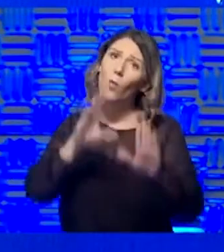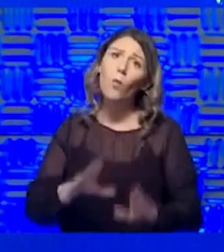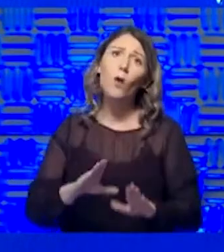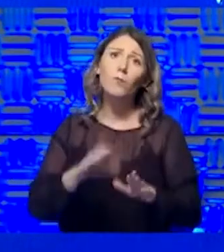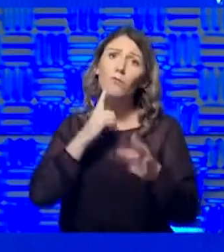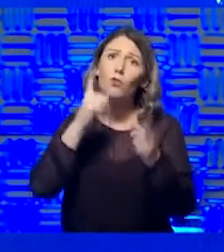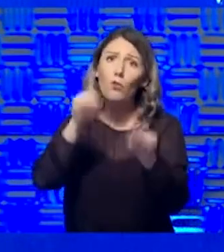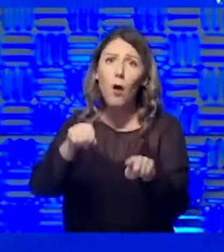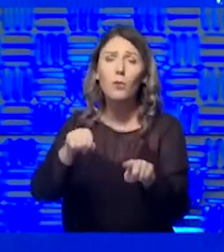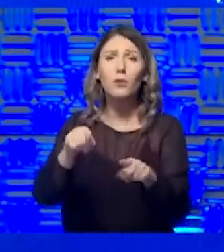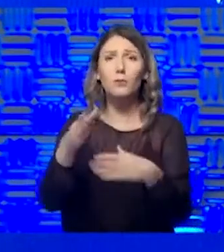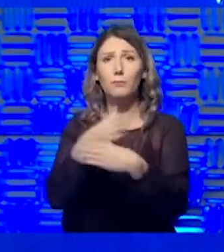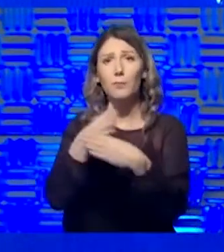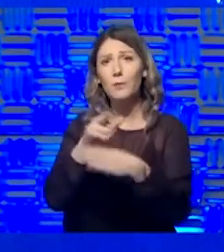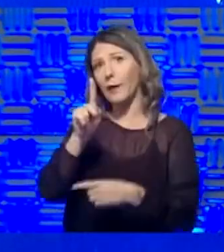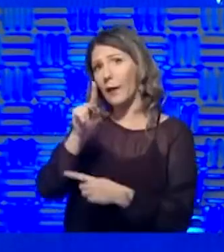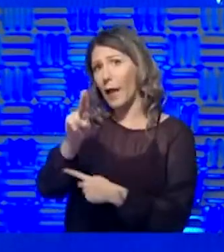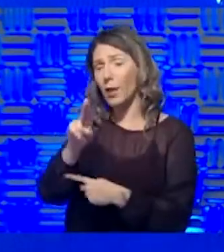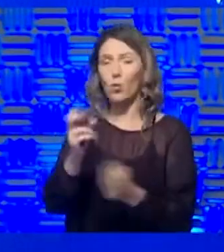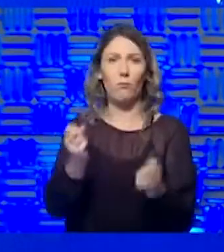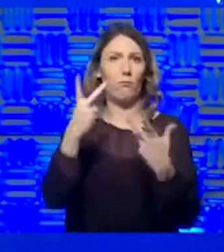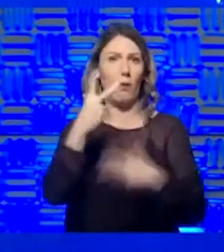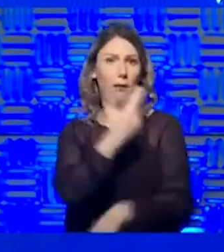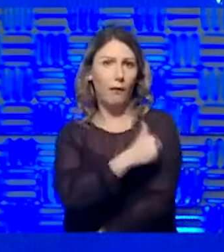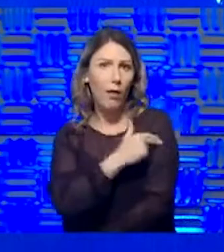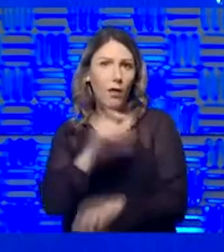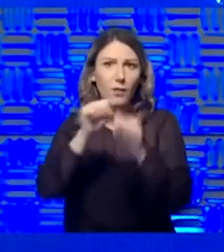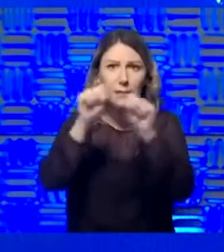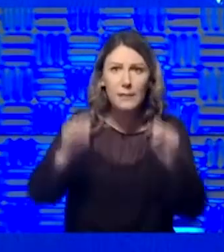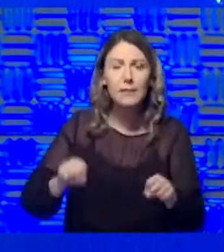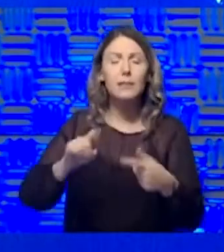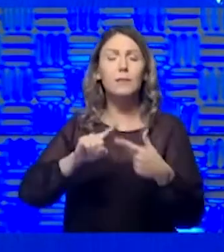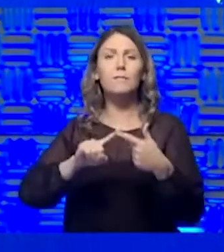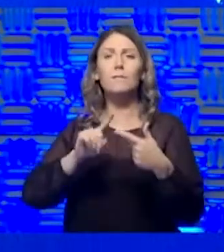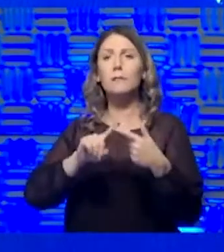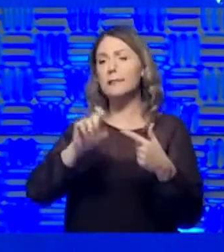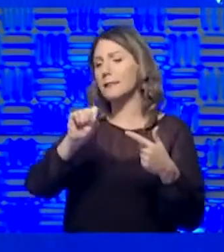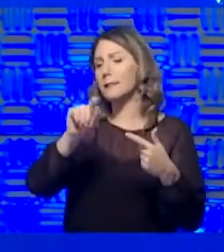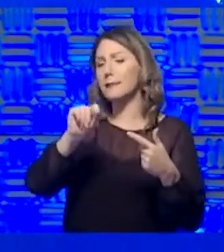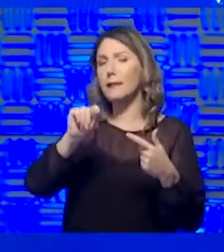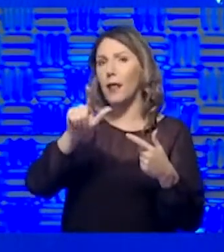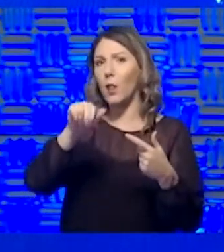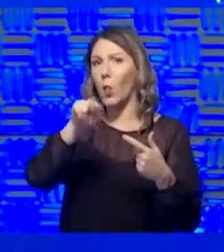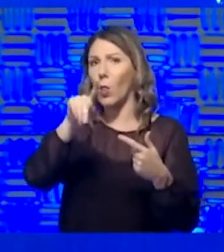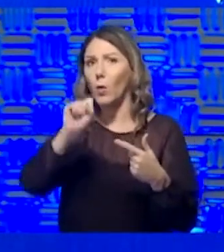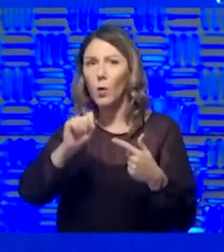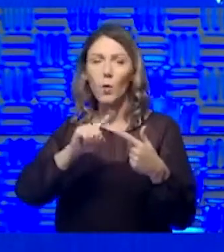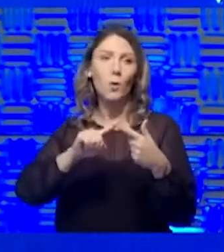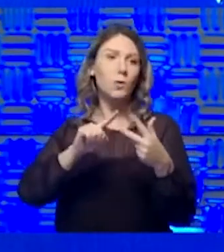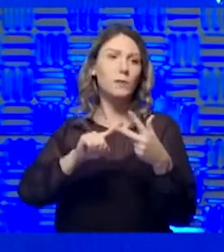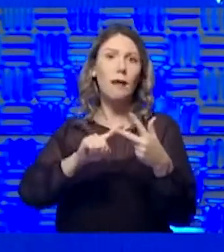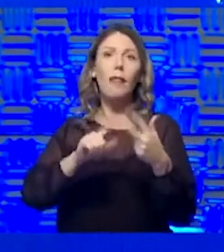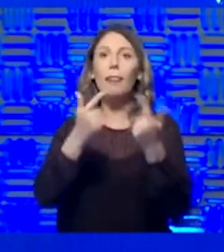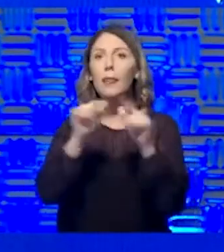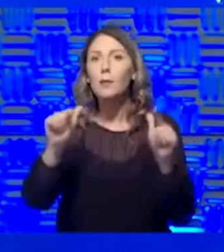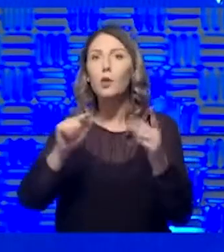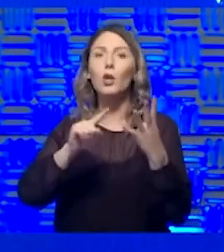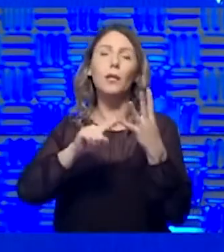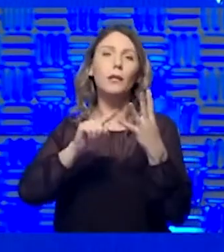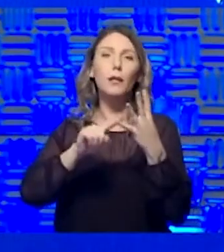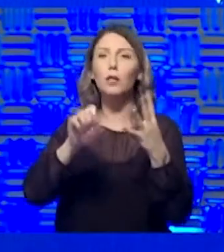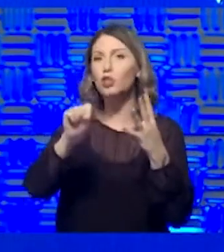between KU and multiple health systems, including St. Luke's and Liberty and North Kansas City, Shawnee Mission,